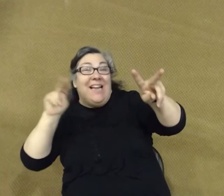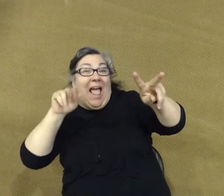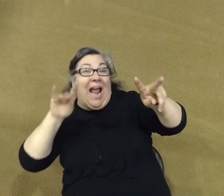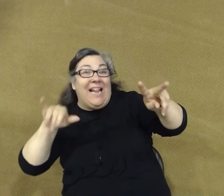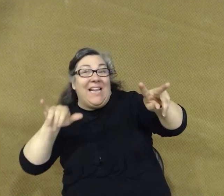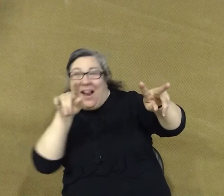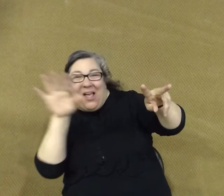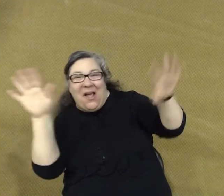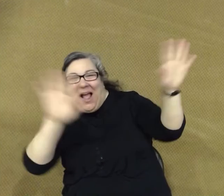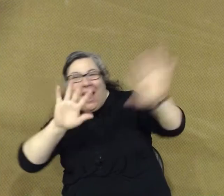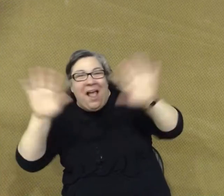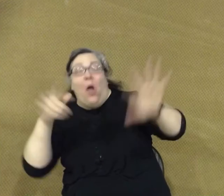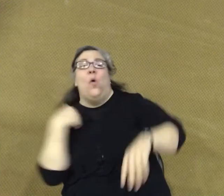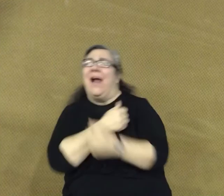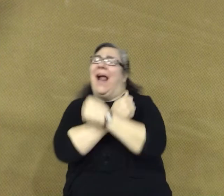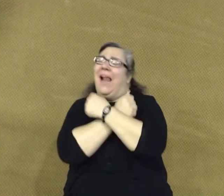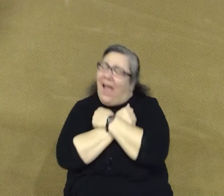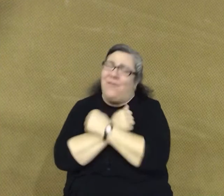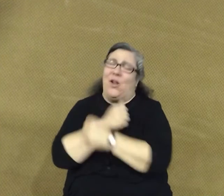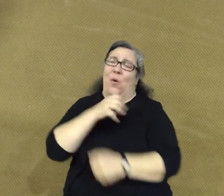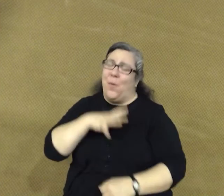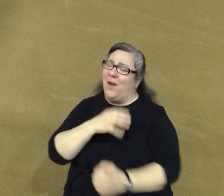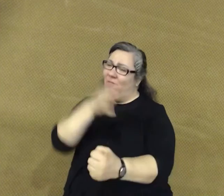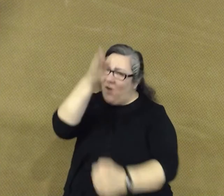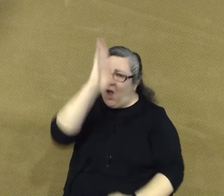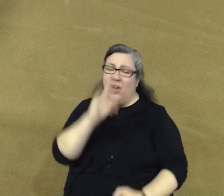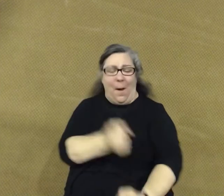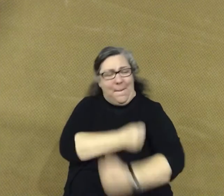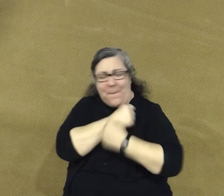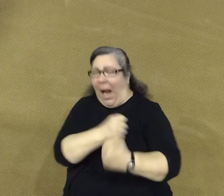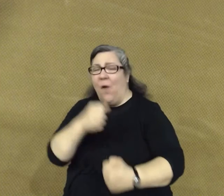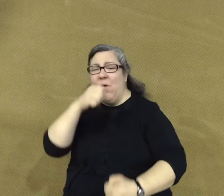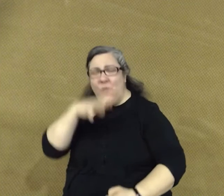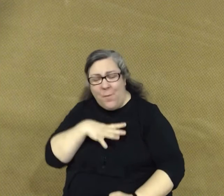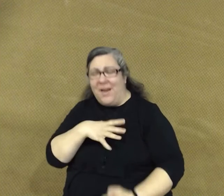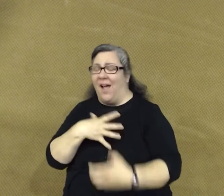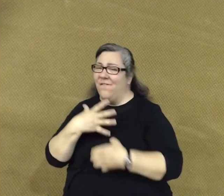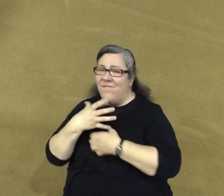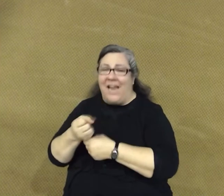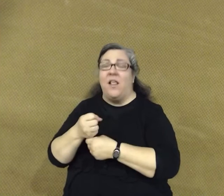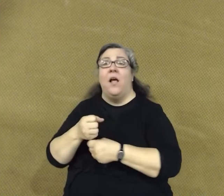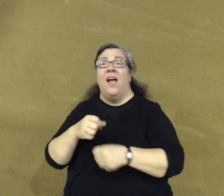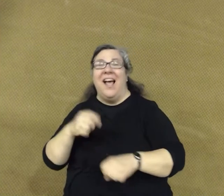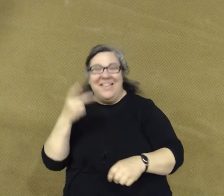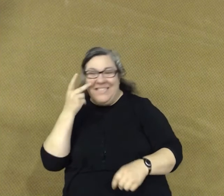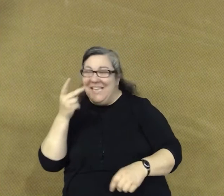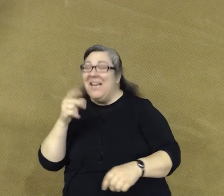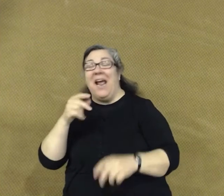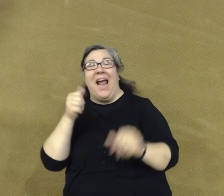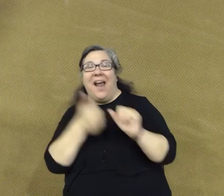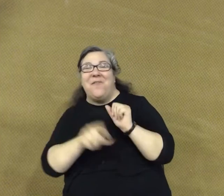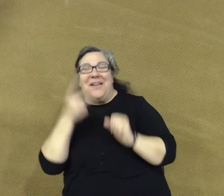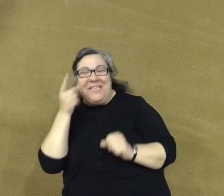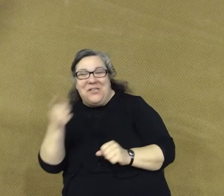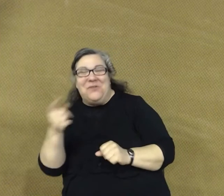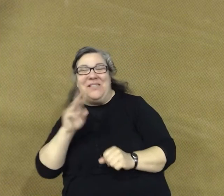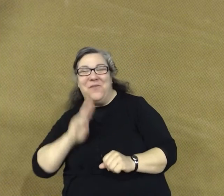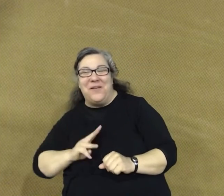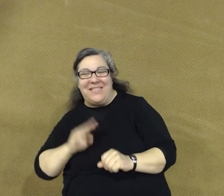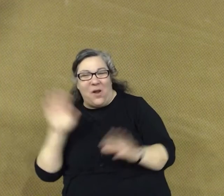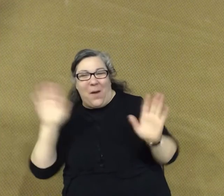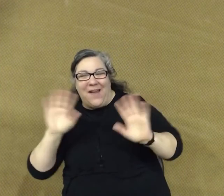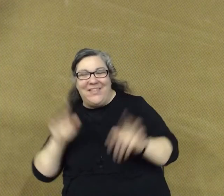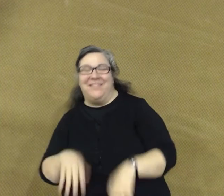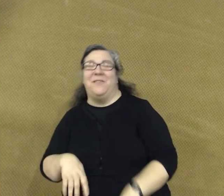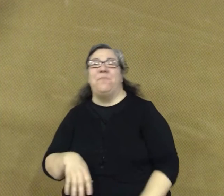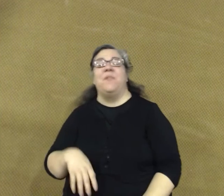We love this woman of God. She's a powerful woman of faith. Look at them. They're waving at you. They see you. And